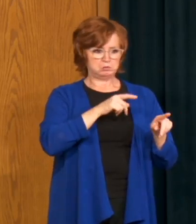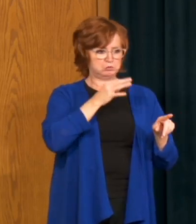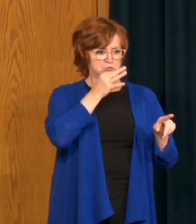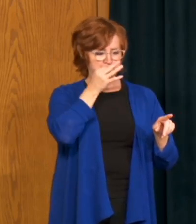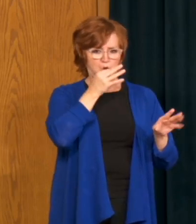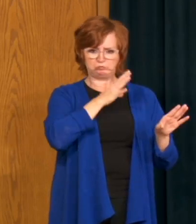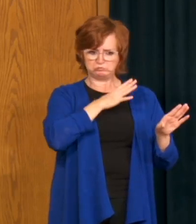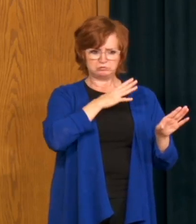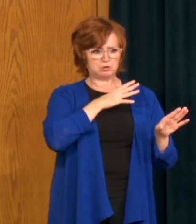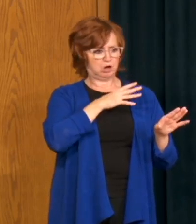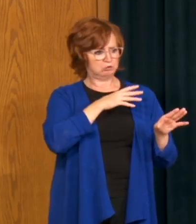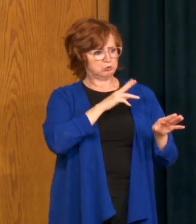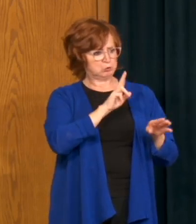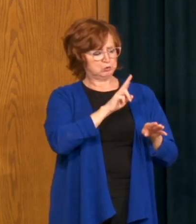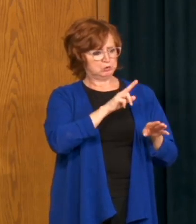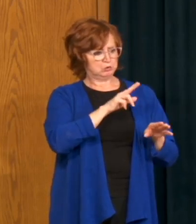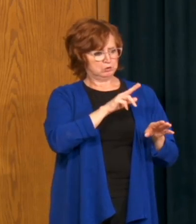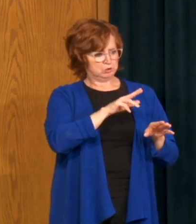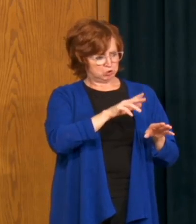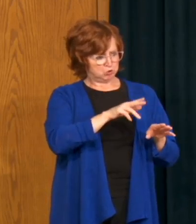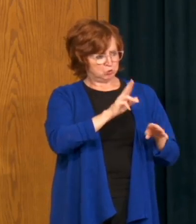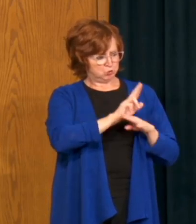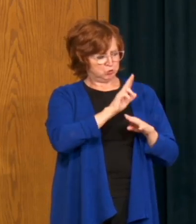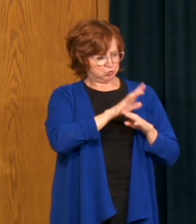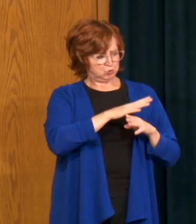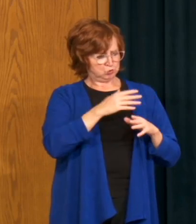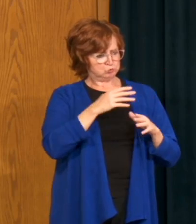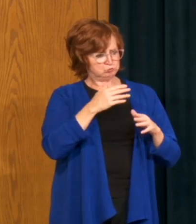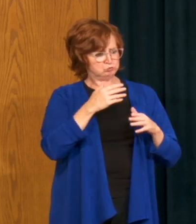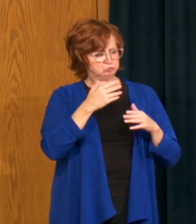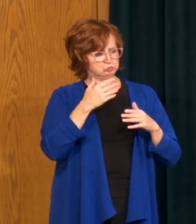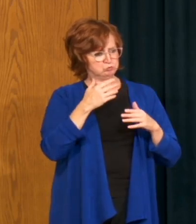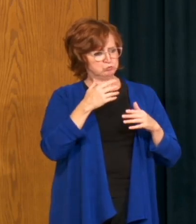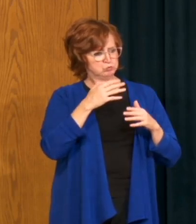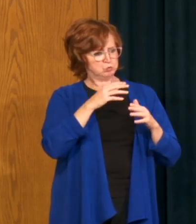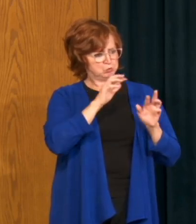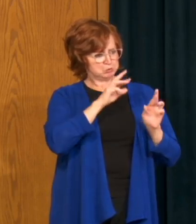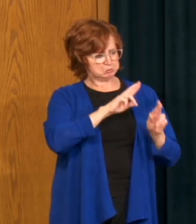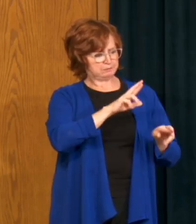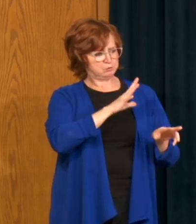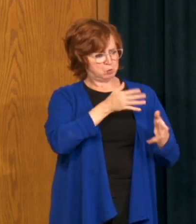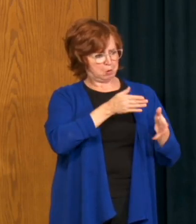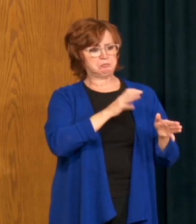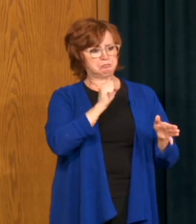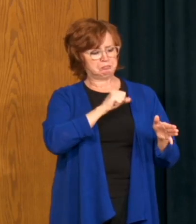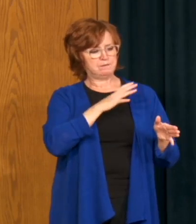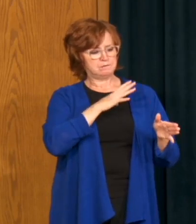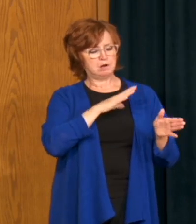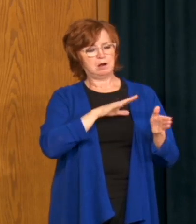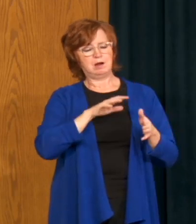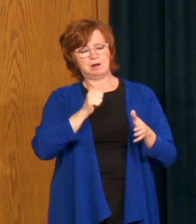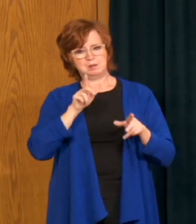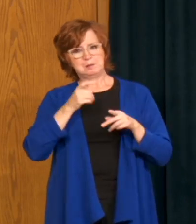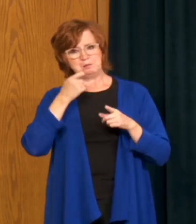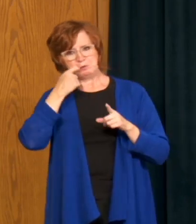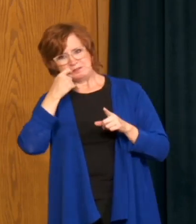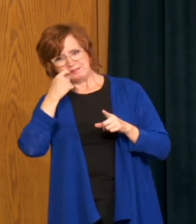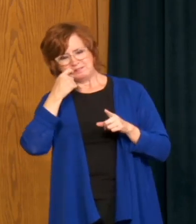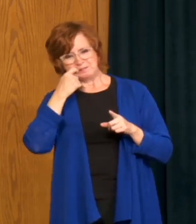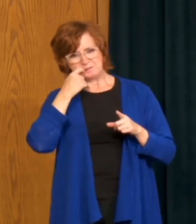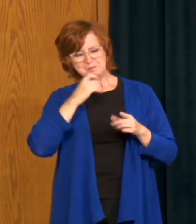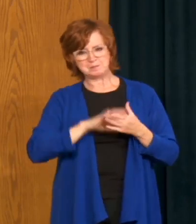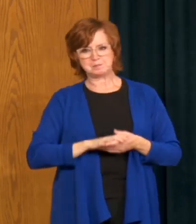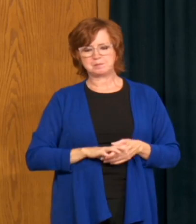does lead to a substance use disorder which needs to be addressed and managed. And of course, while there's been a longer history in Saskatchewan